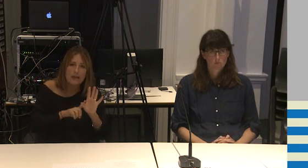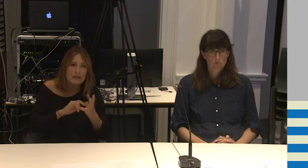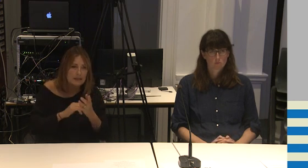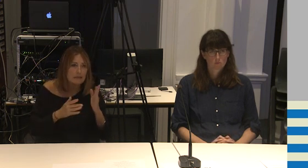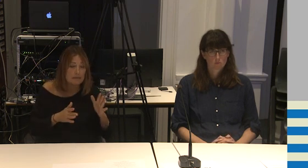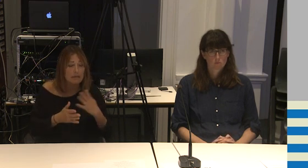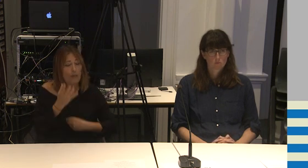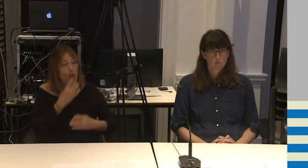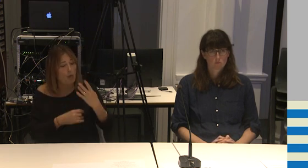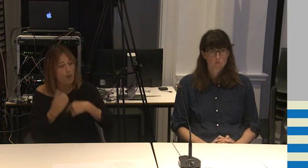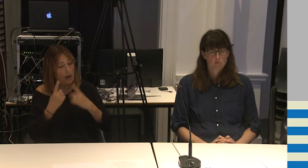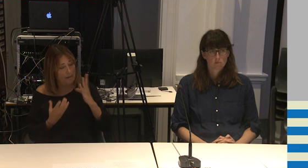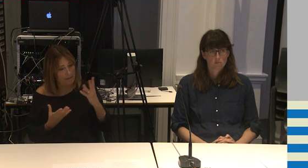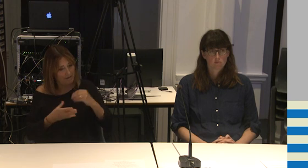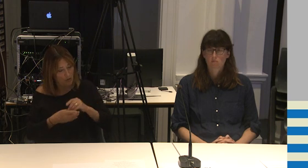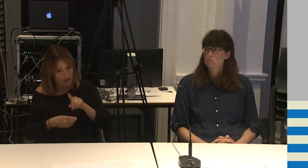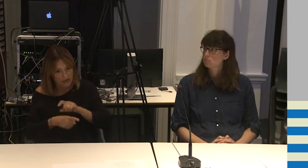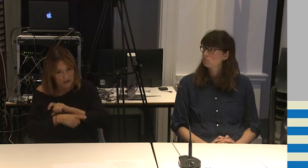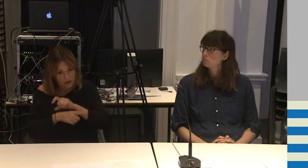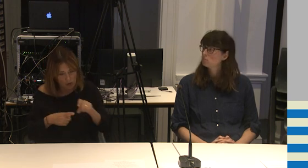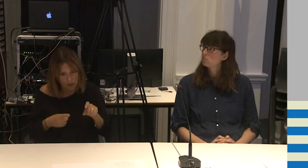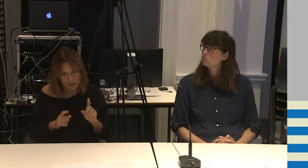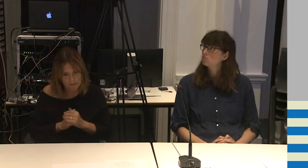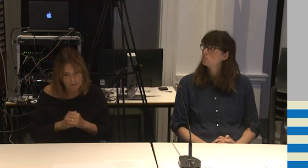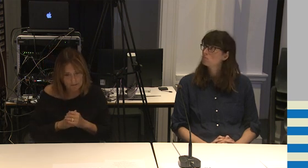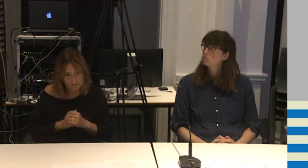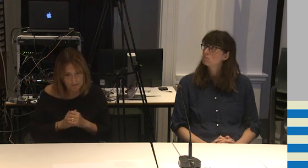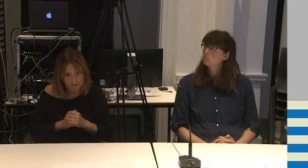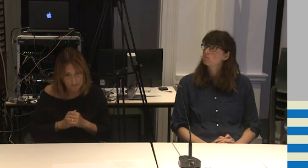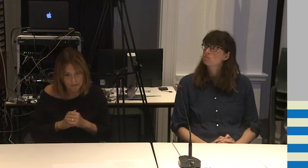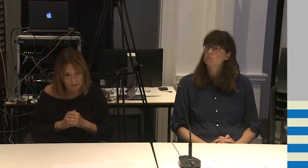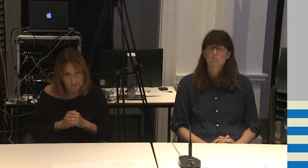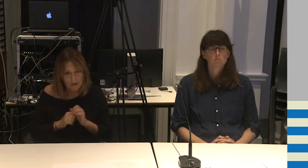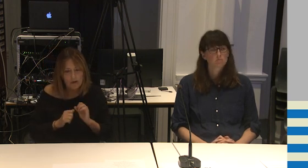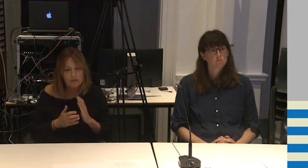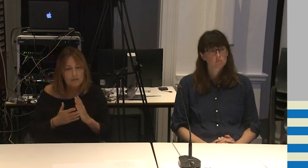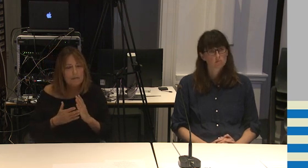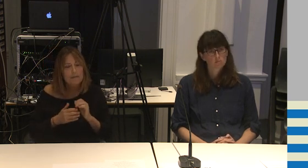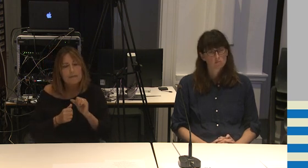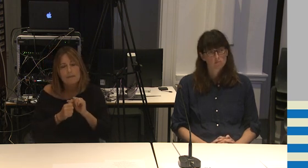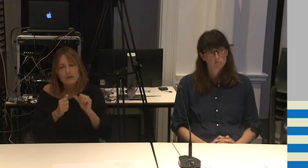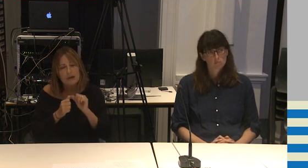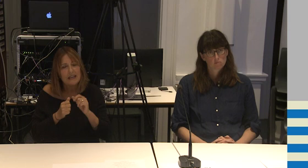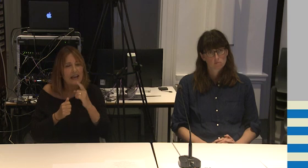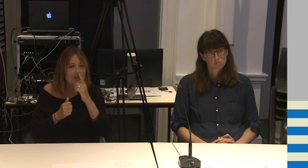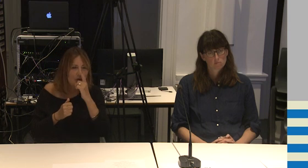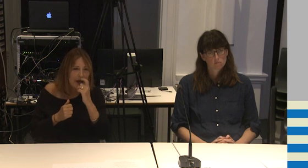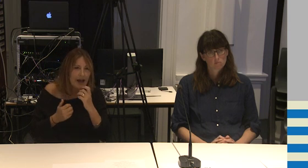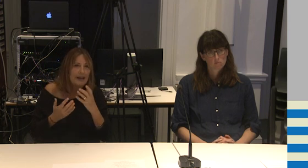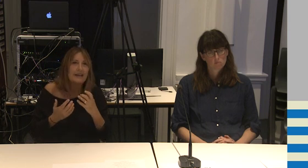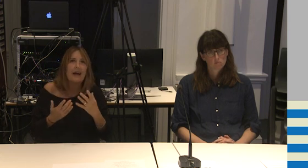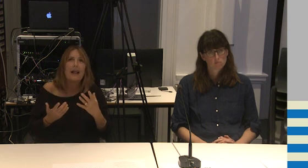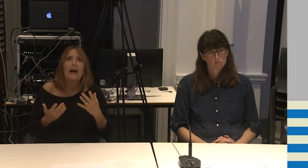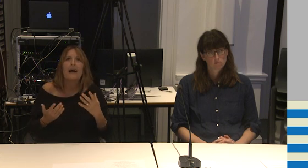think what I learned when I took part in the course was that it is so much better if we can embrace our